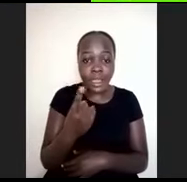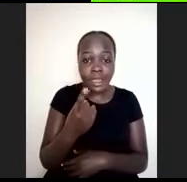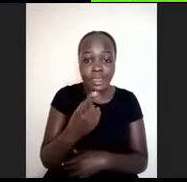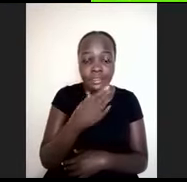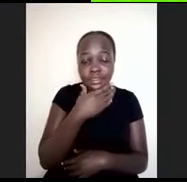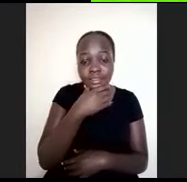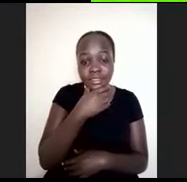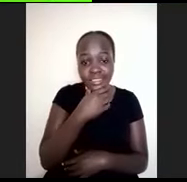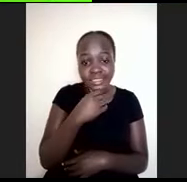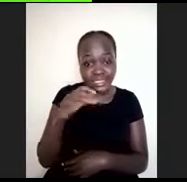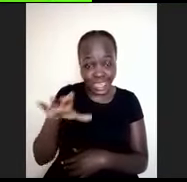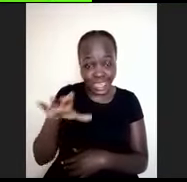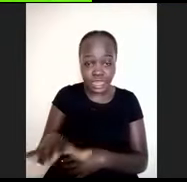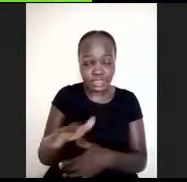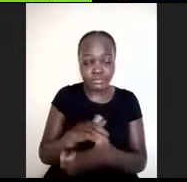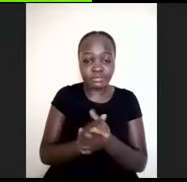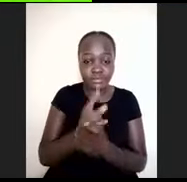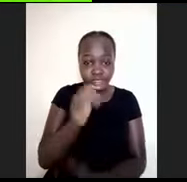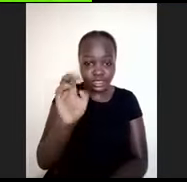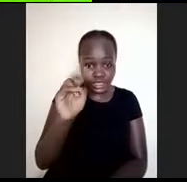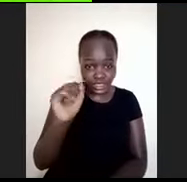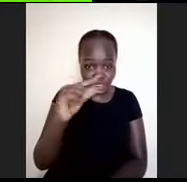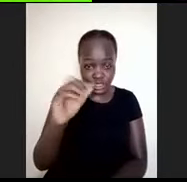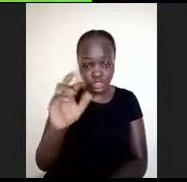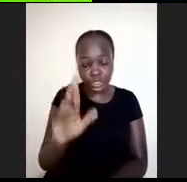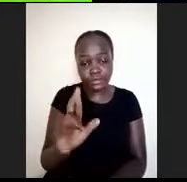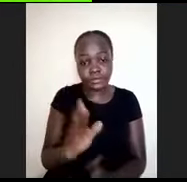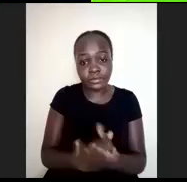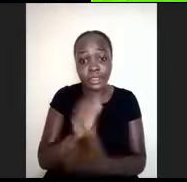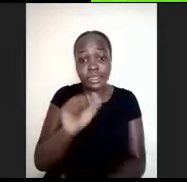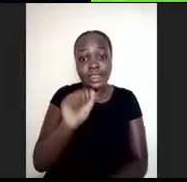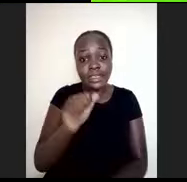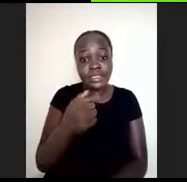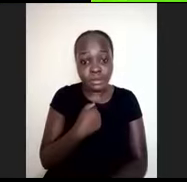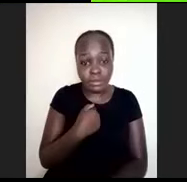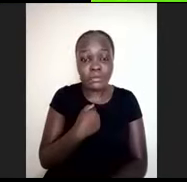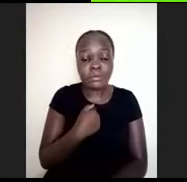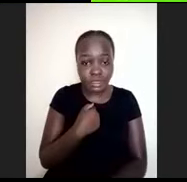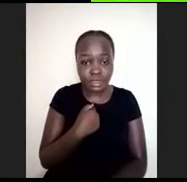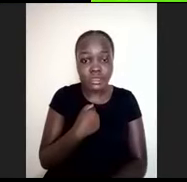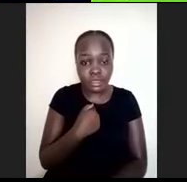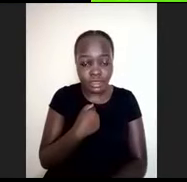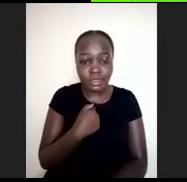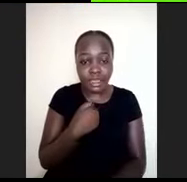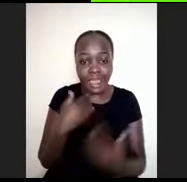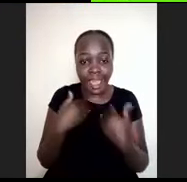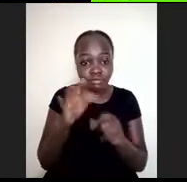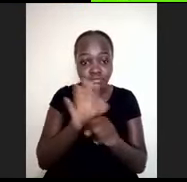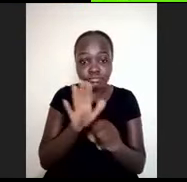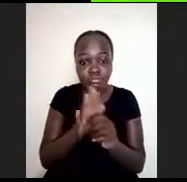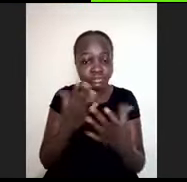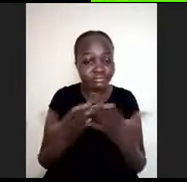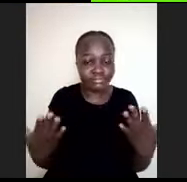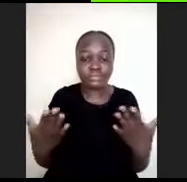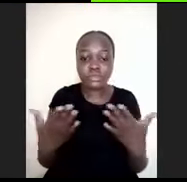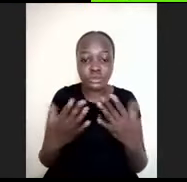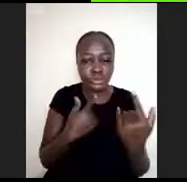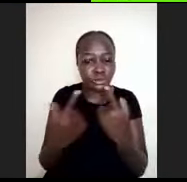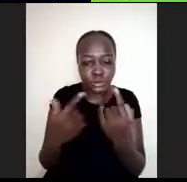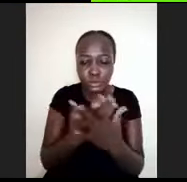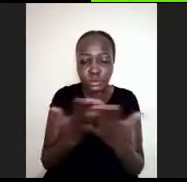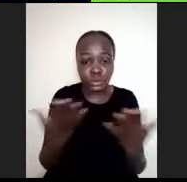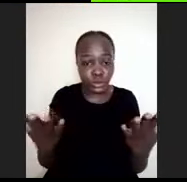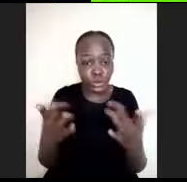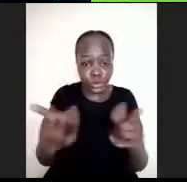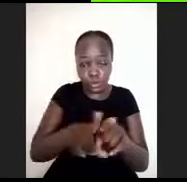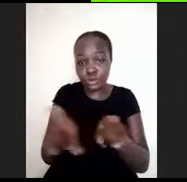teen. And so, yes, I have authored books, and I speak to